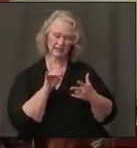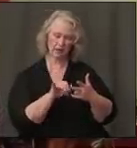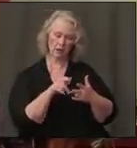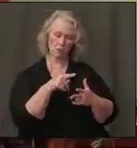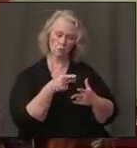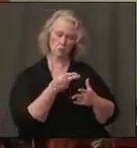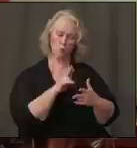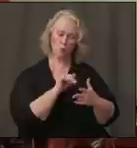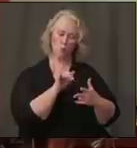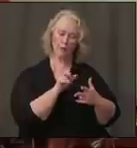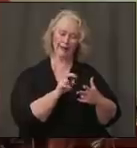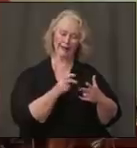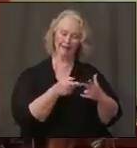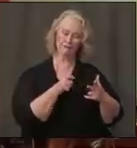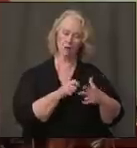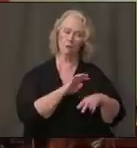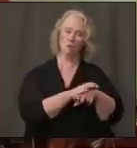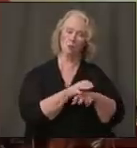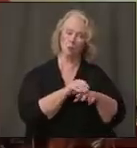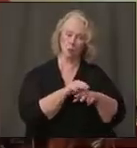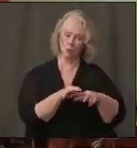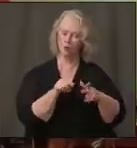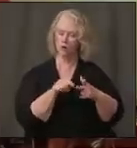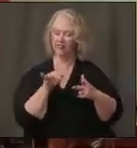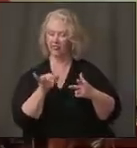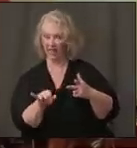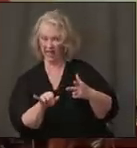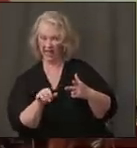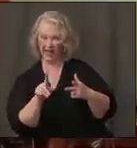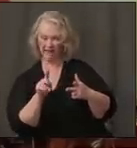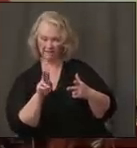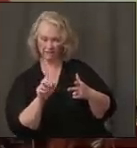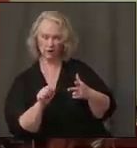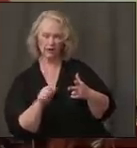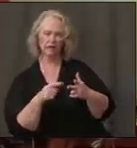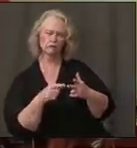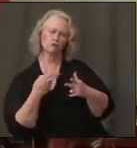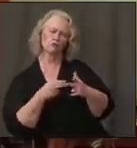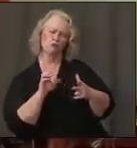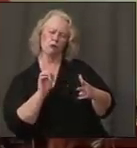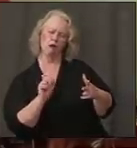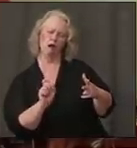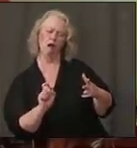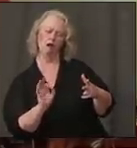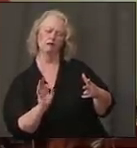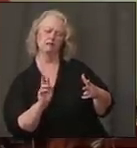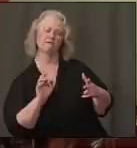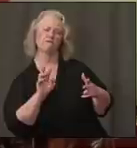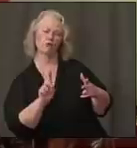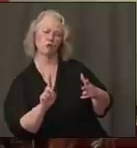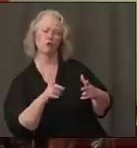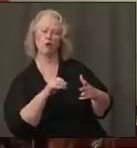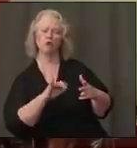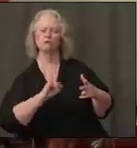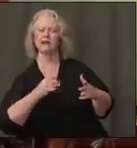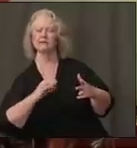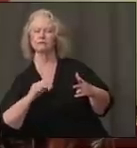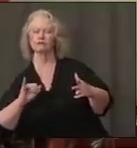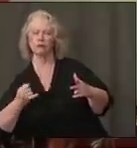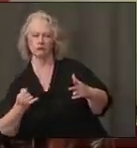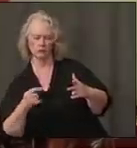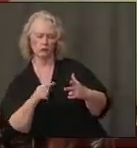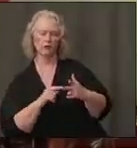proteins from the coronavirus onto them. That's part of the Oxford effort or the Johnson & Johnson effort. And then there are these sort